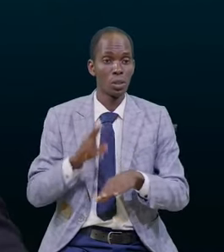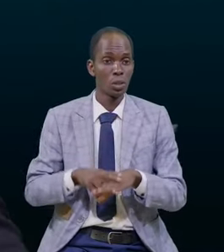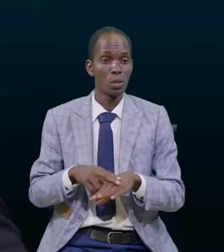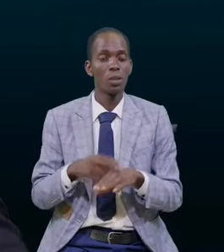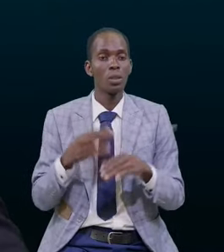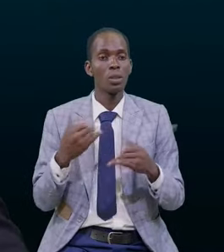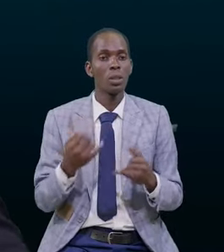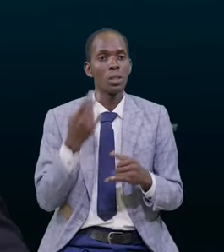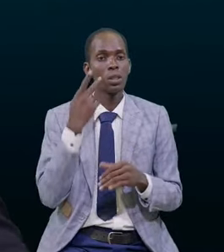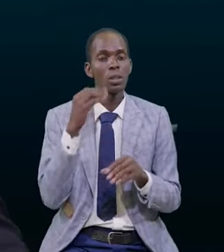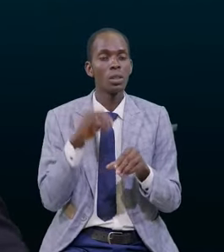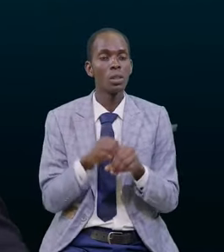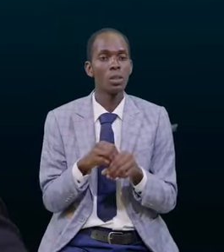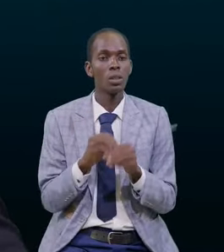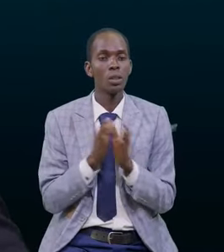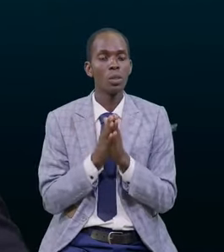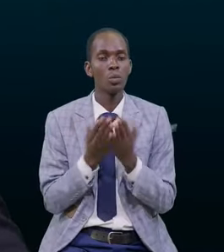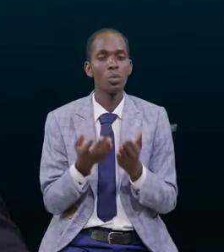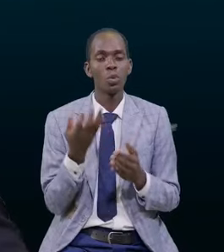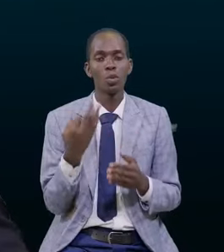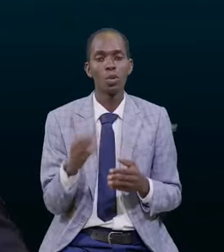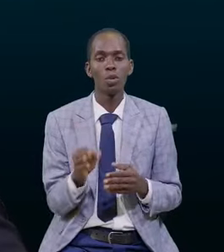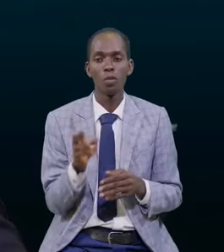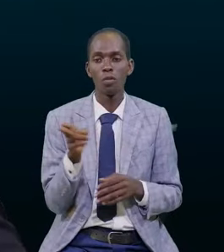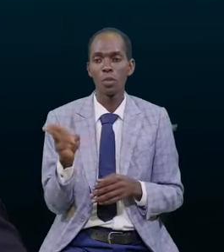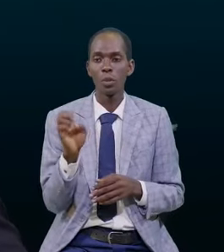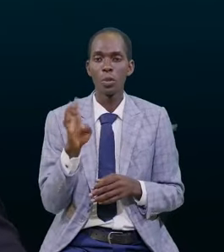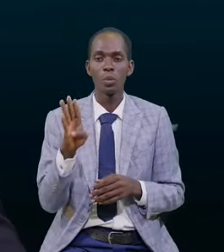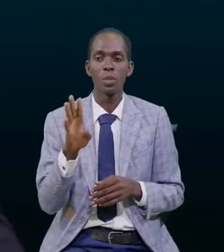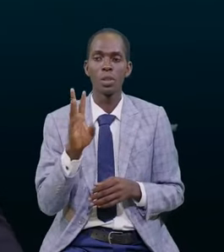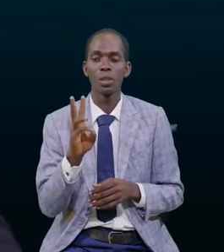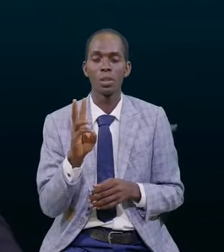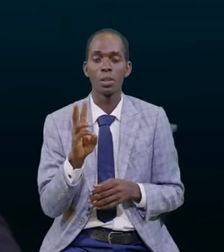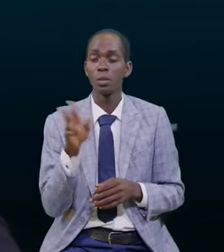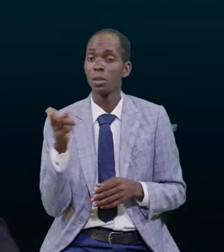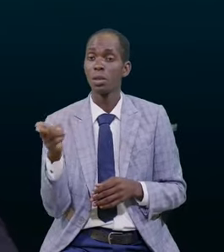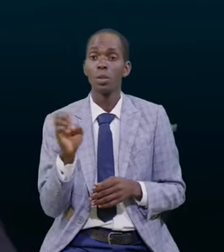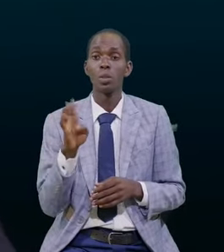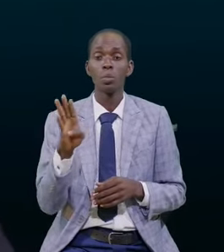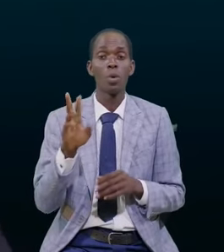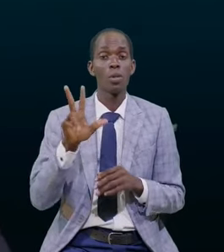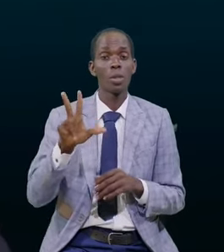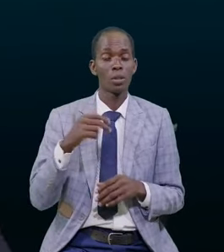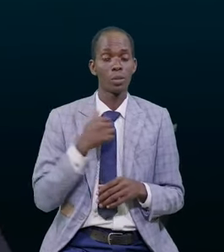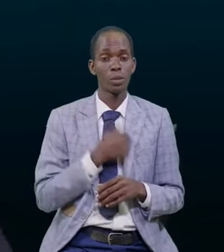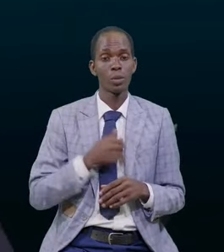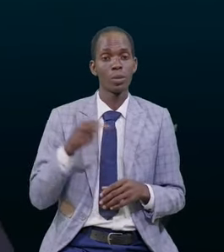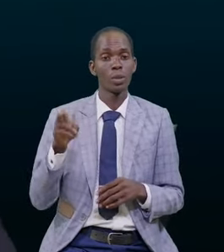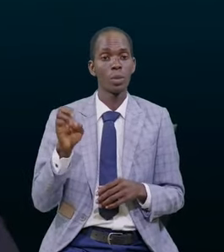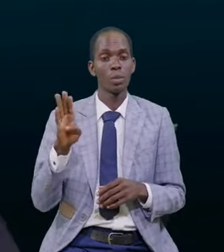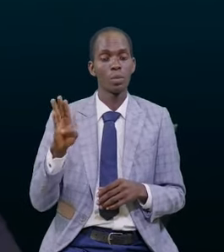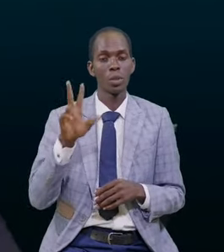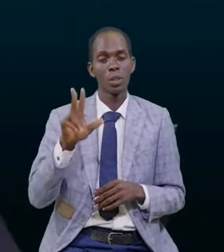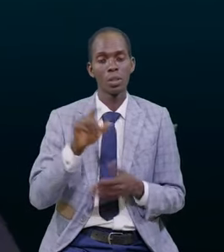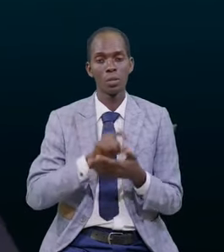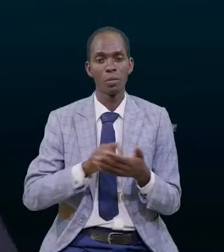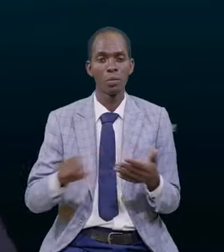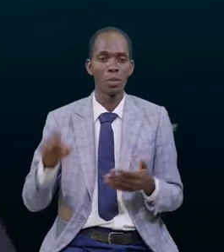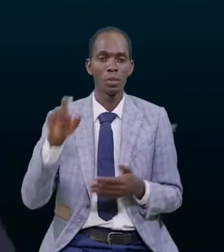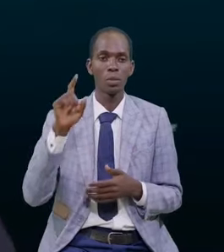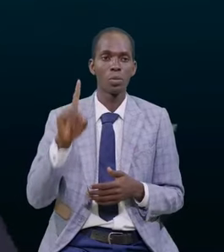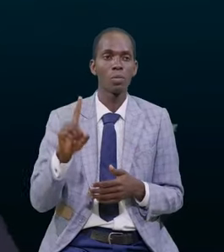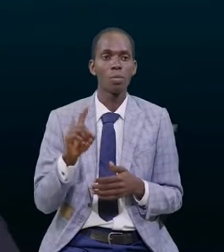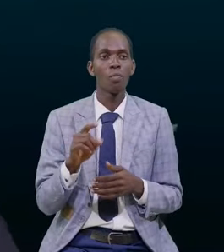Hebrews chapter 3 Hebrews chapter 3 and in verse one wherefore holy Brethren partakers of the Heavenly